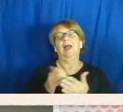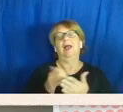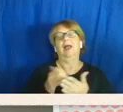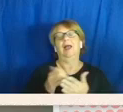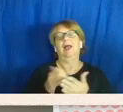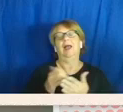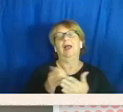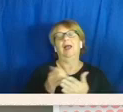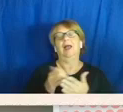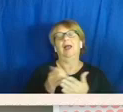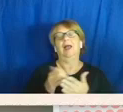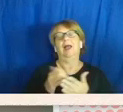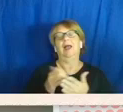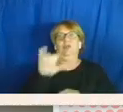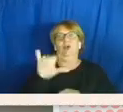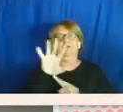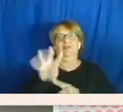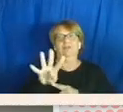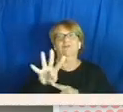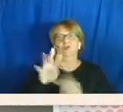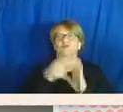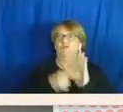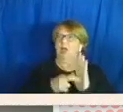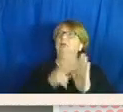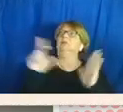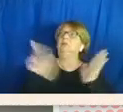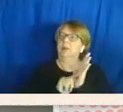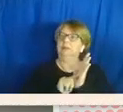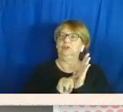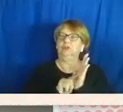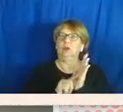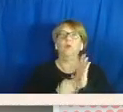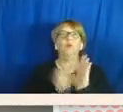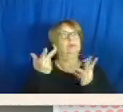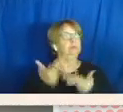regs published. Once they were published,